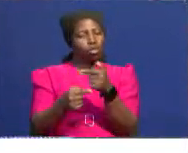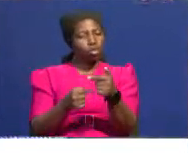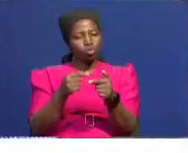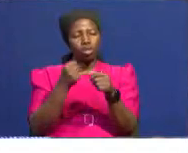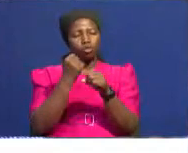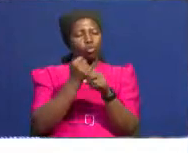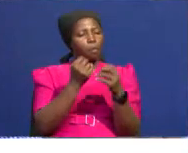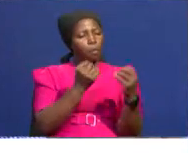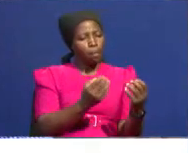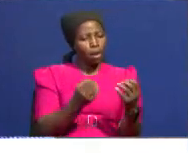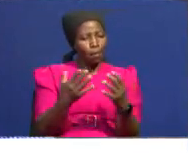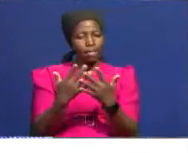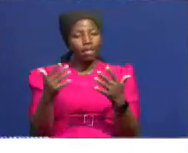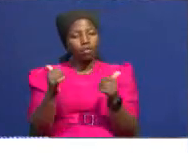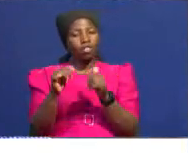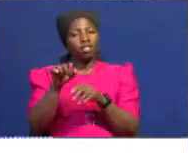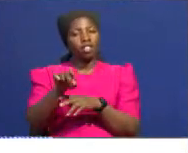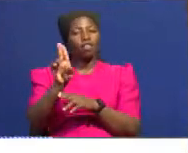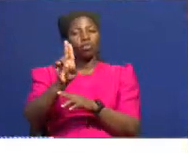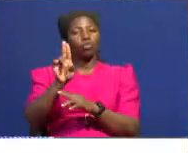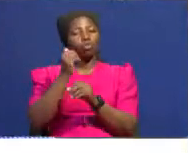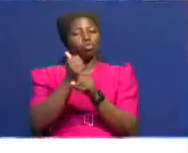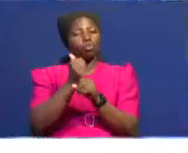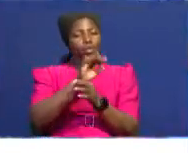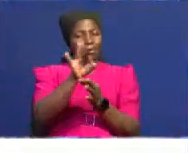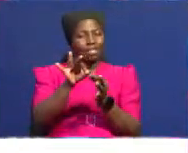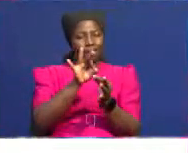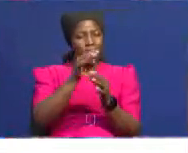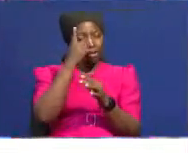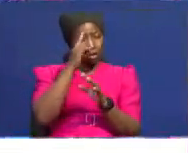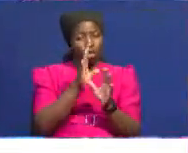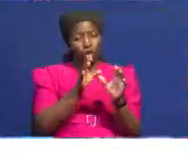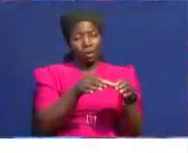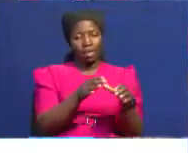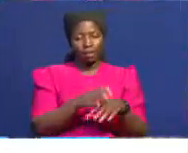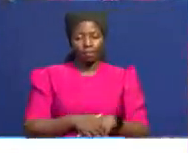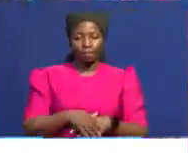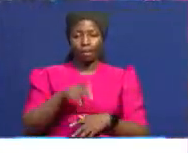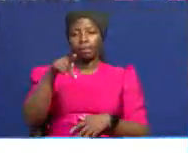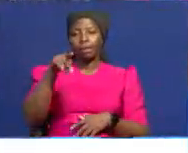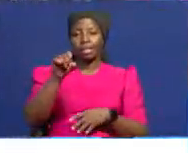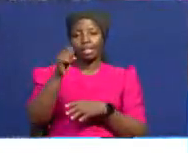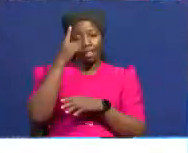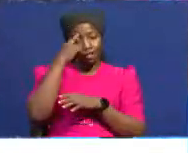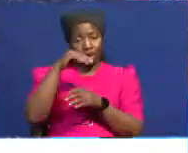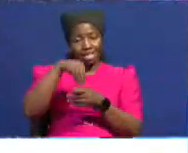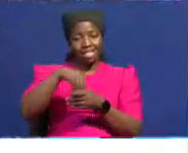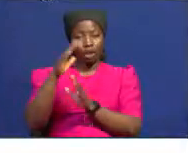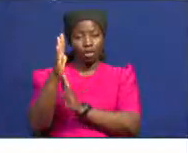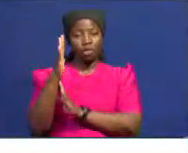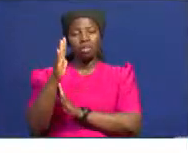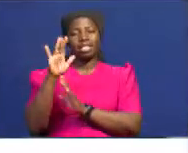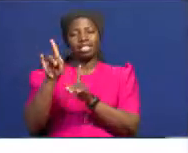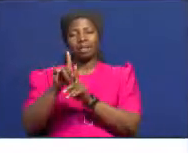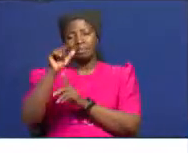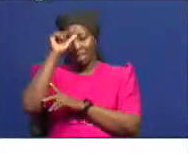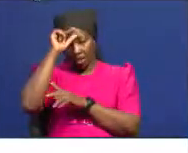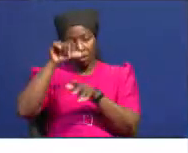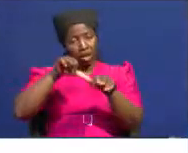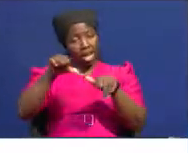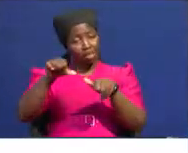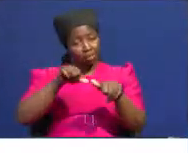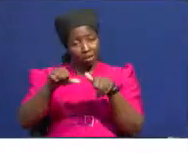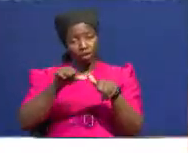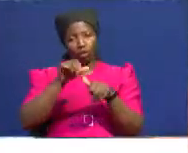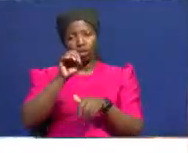things that he used to do, particularly for the community. Principal Secretary in charge of Internal Security and Government Administration, Raymond